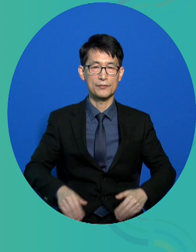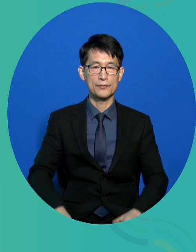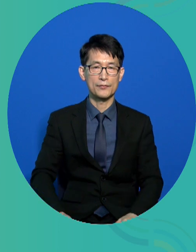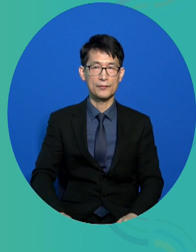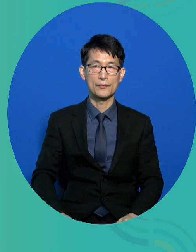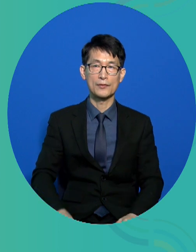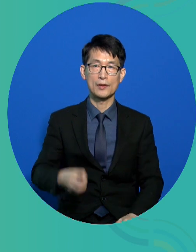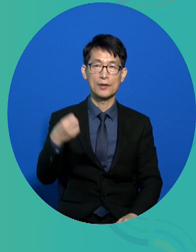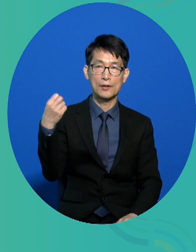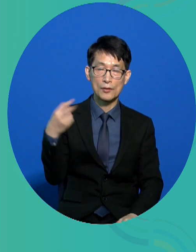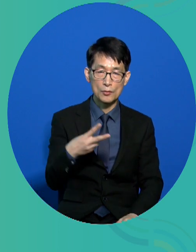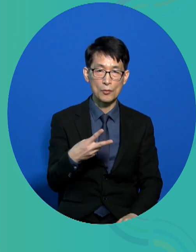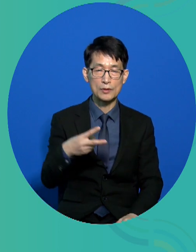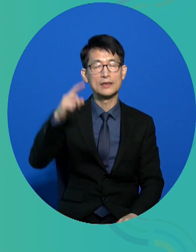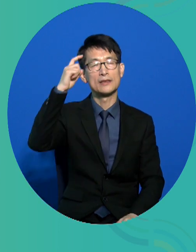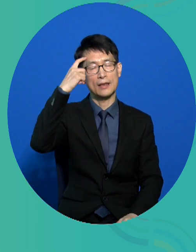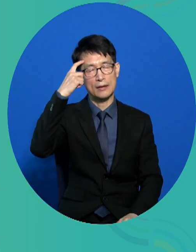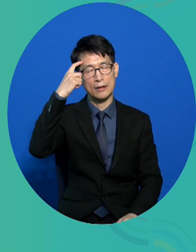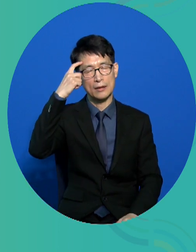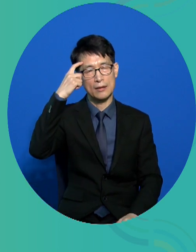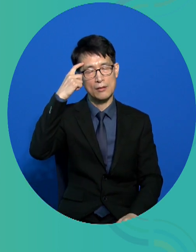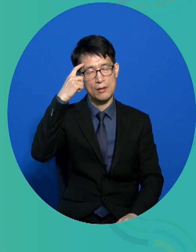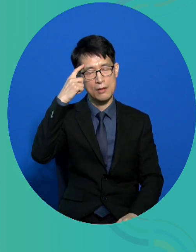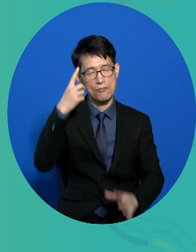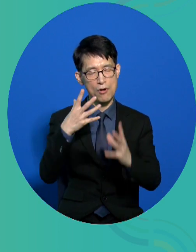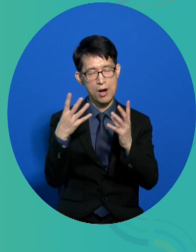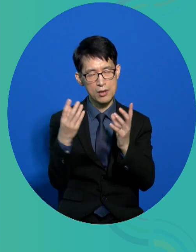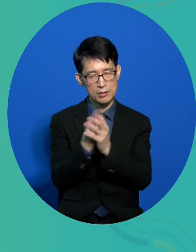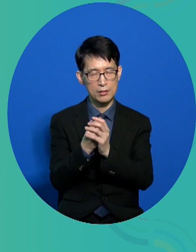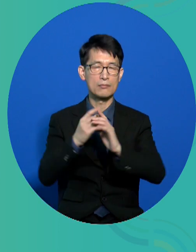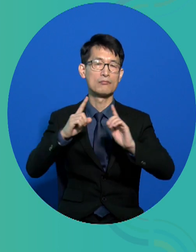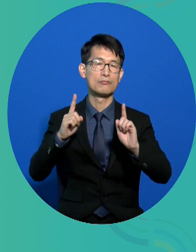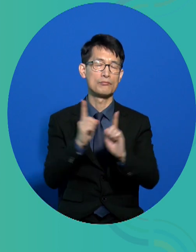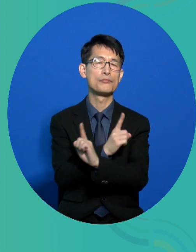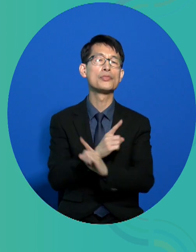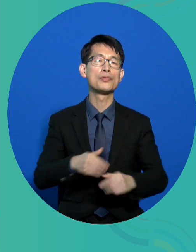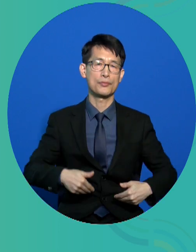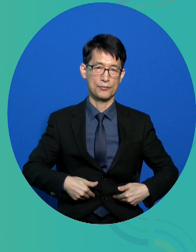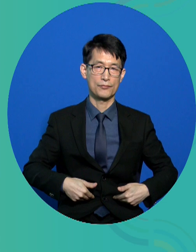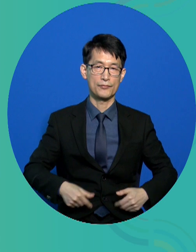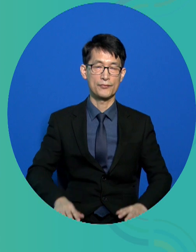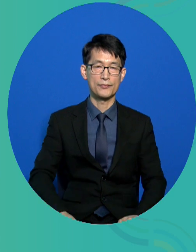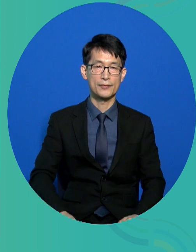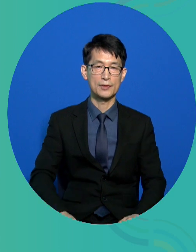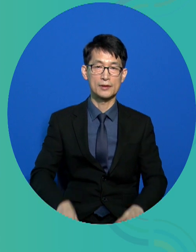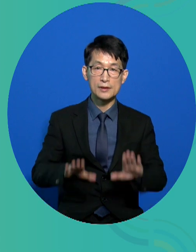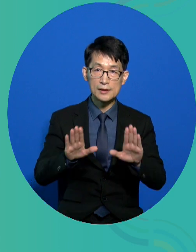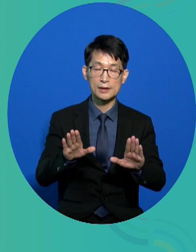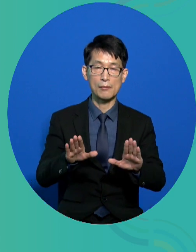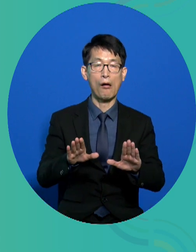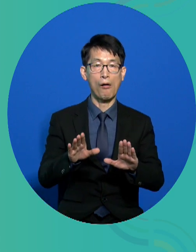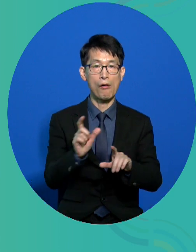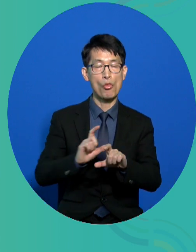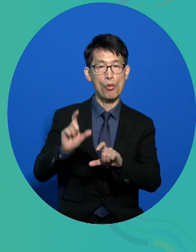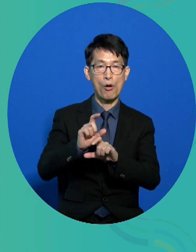technology development. And thirdly, we need to have innovative thinking. All of the people involved